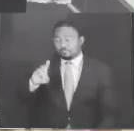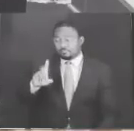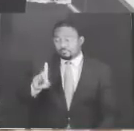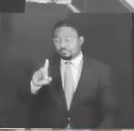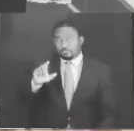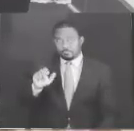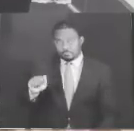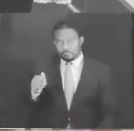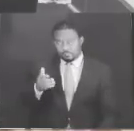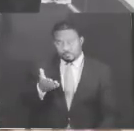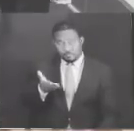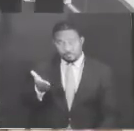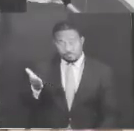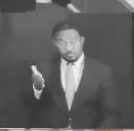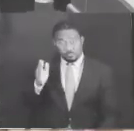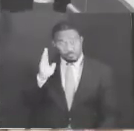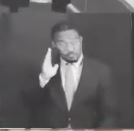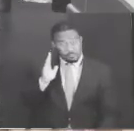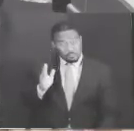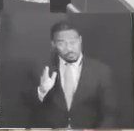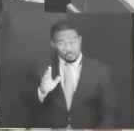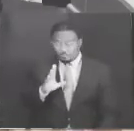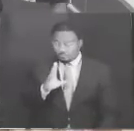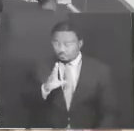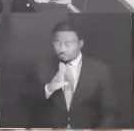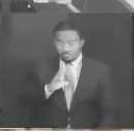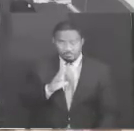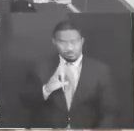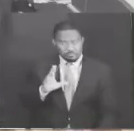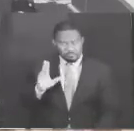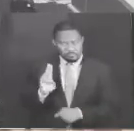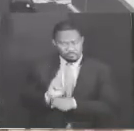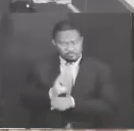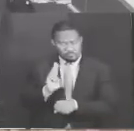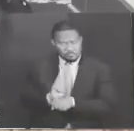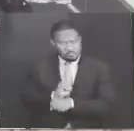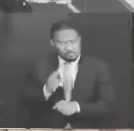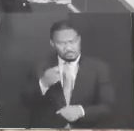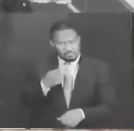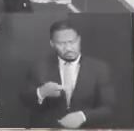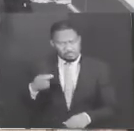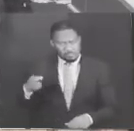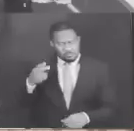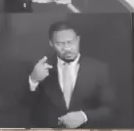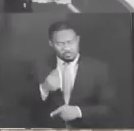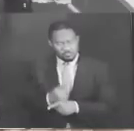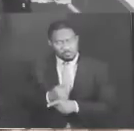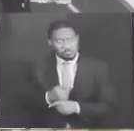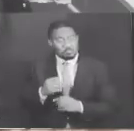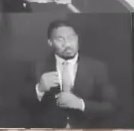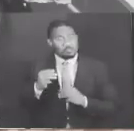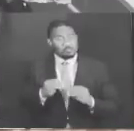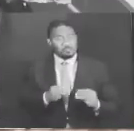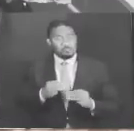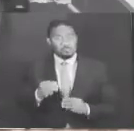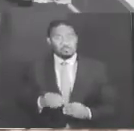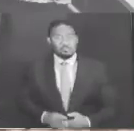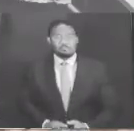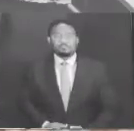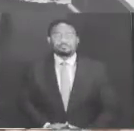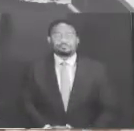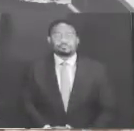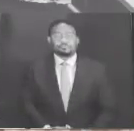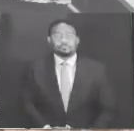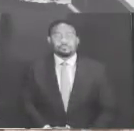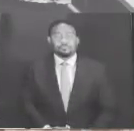that effective and accountable utilization of these resources are maintained at all times. In line